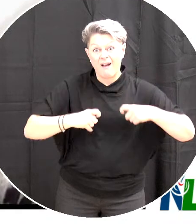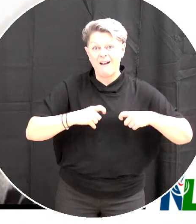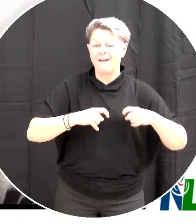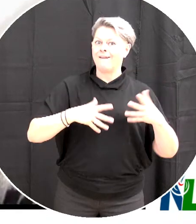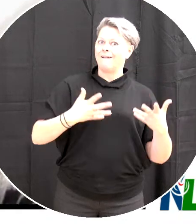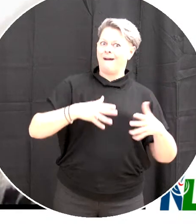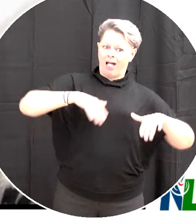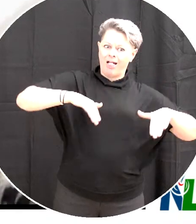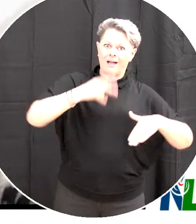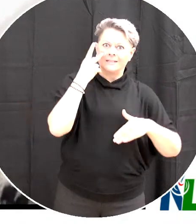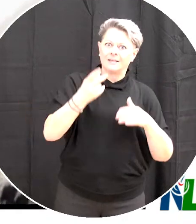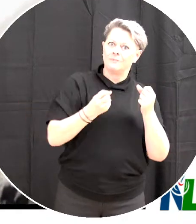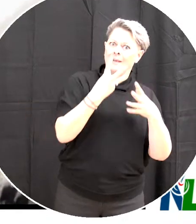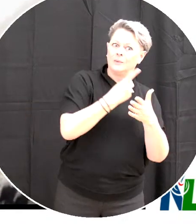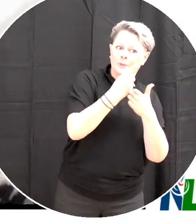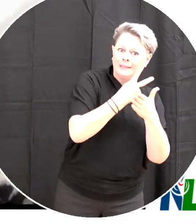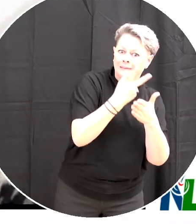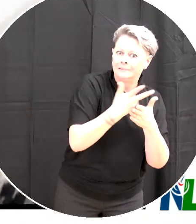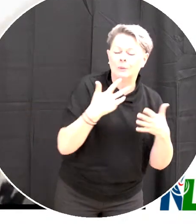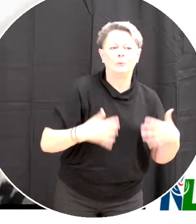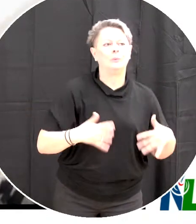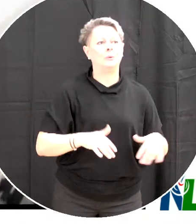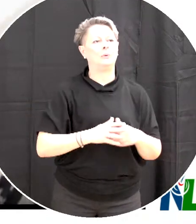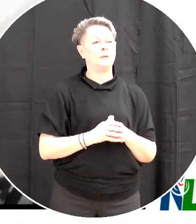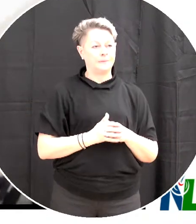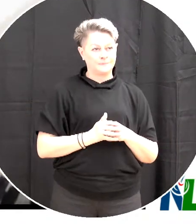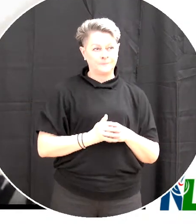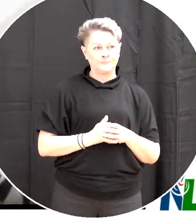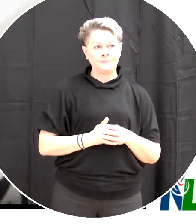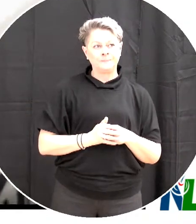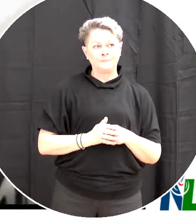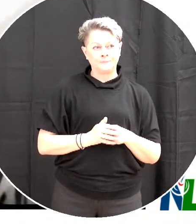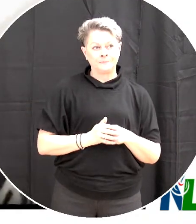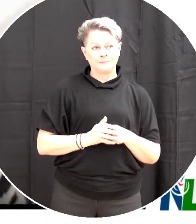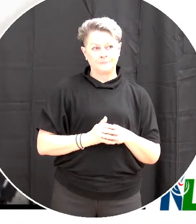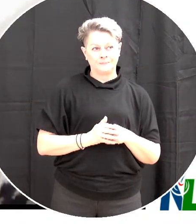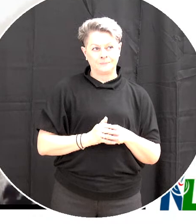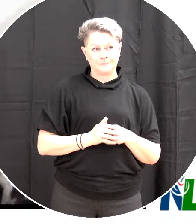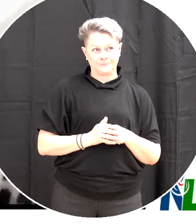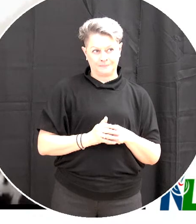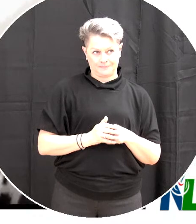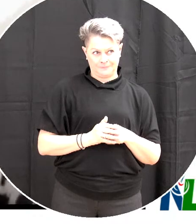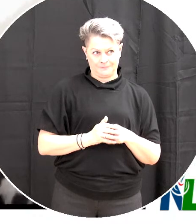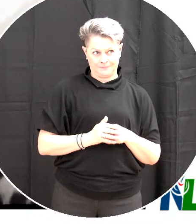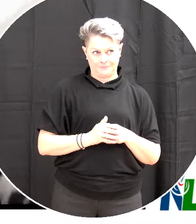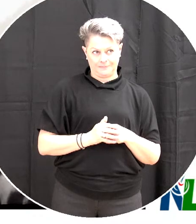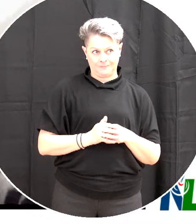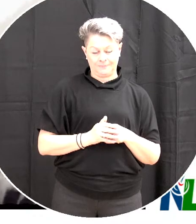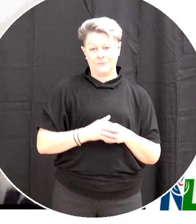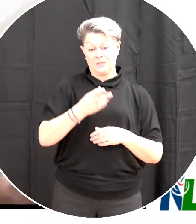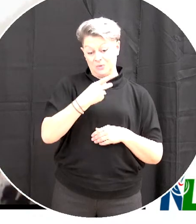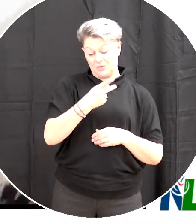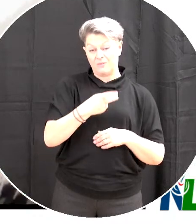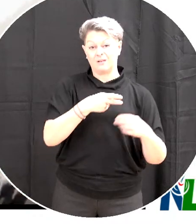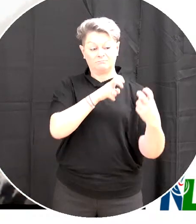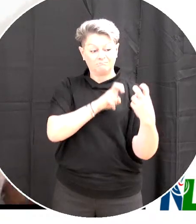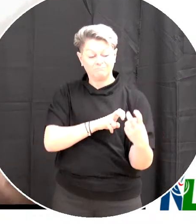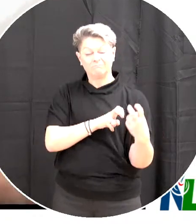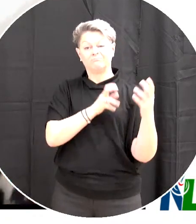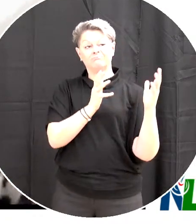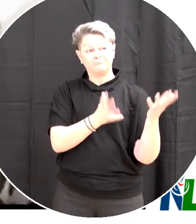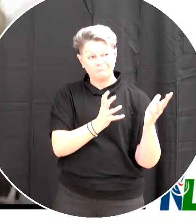never known there was anything going on in her life if we were still virtual. But, gave her a granola bar, we sat back, we had a chat, everything kind